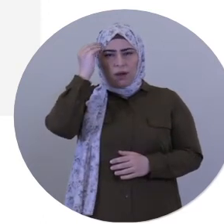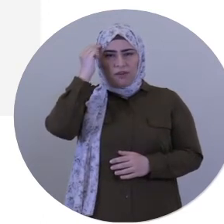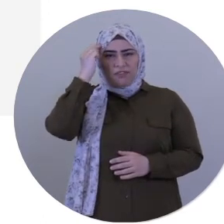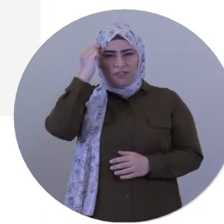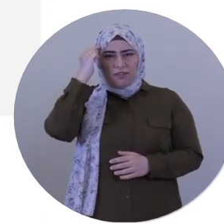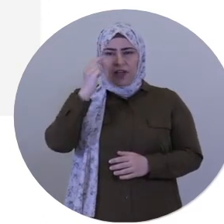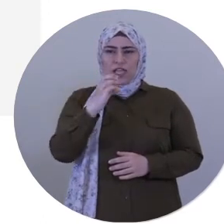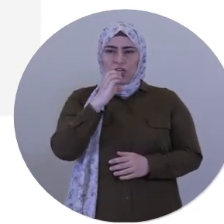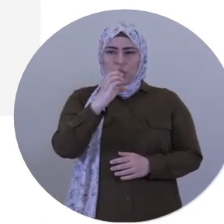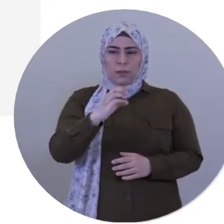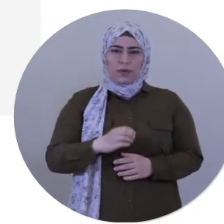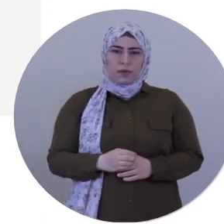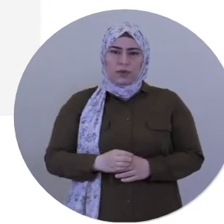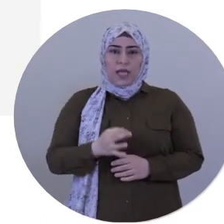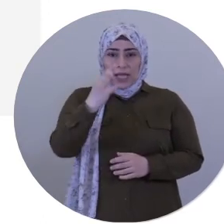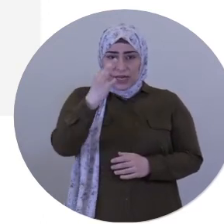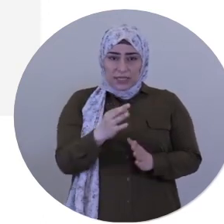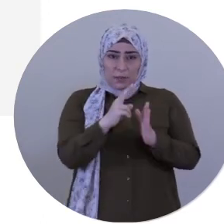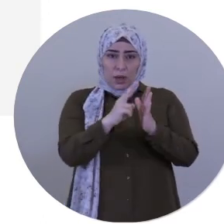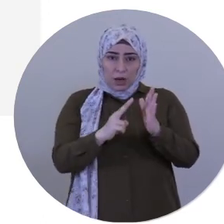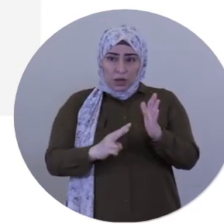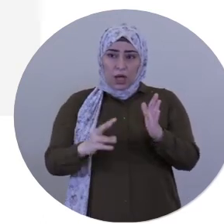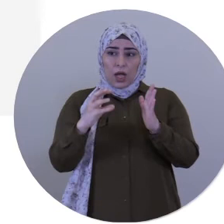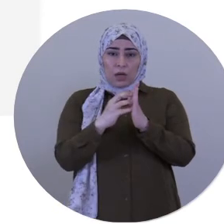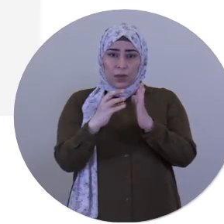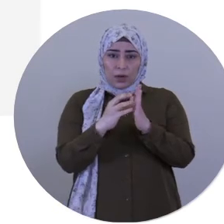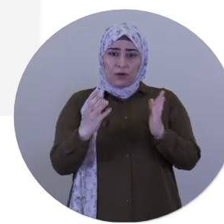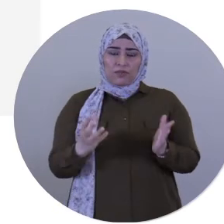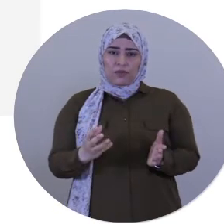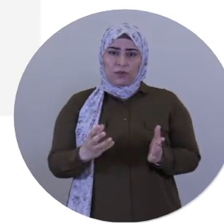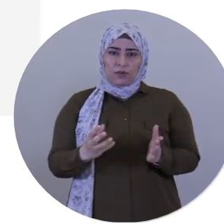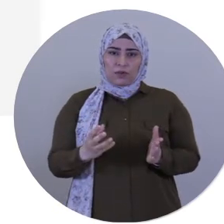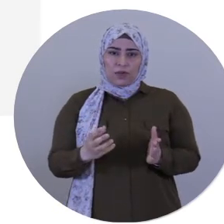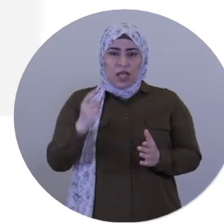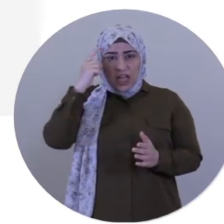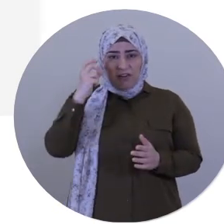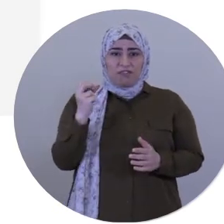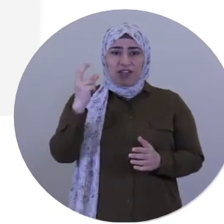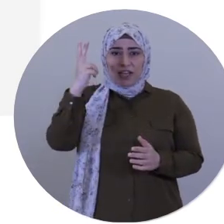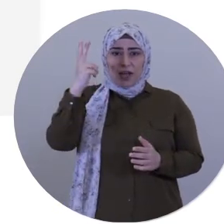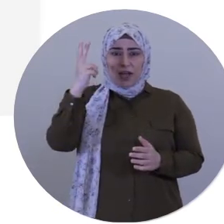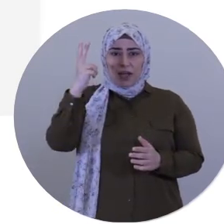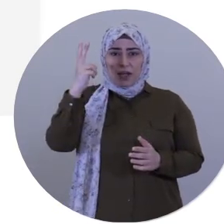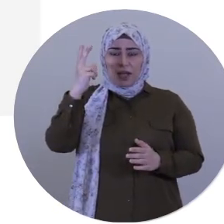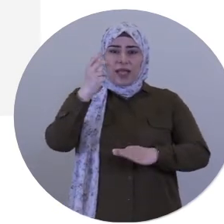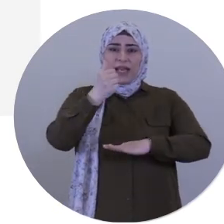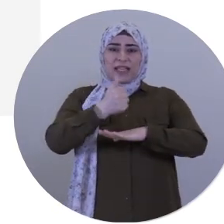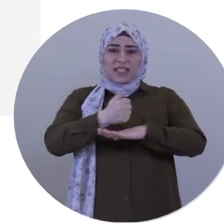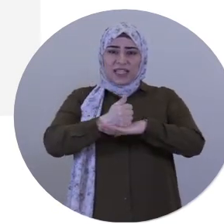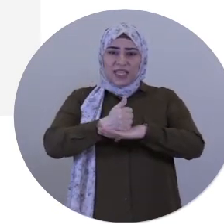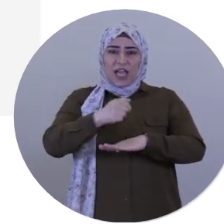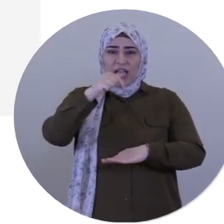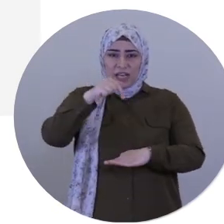And the main idea is the main point of the paragraph, the important thing that the whole paragraph is talking about or